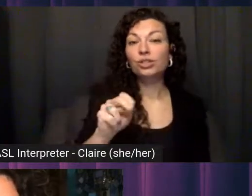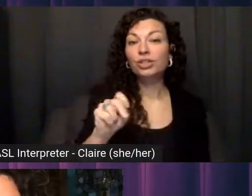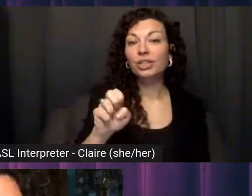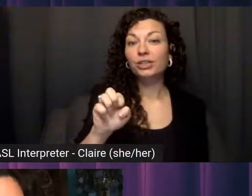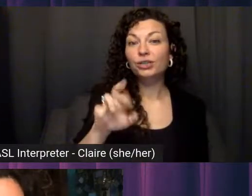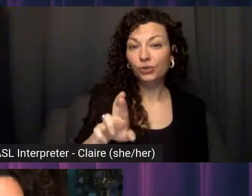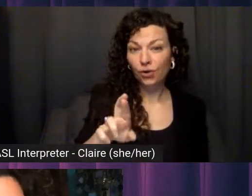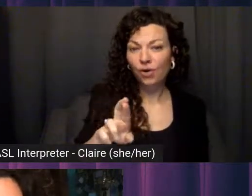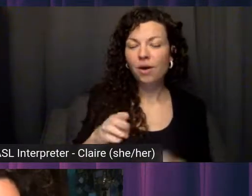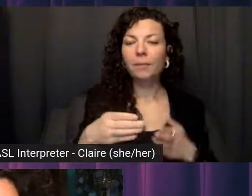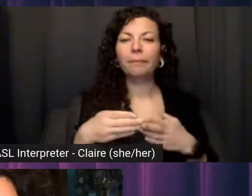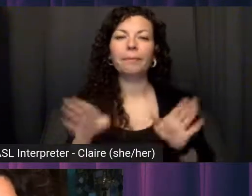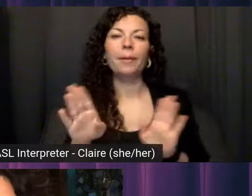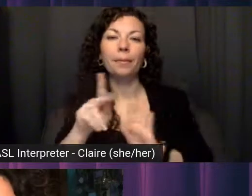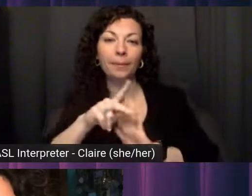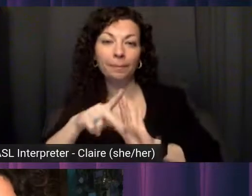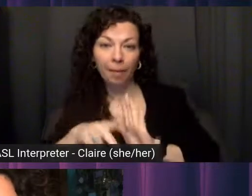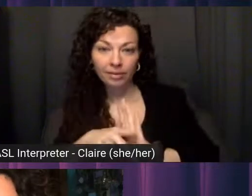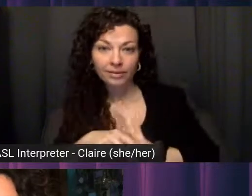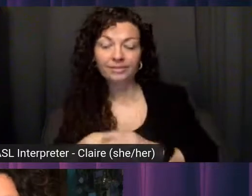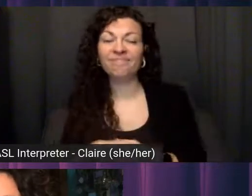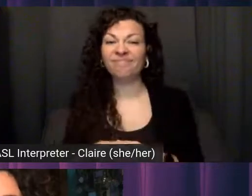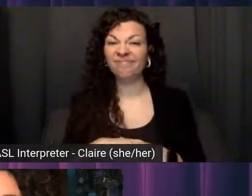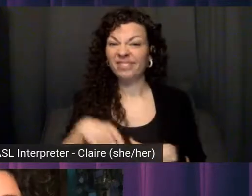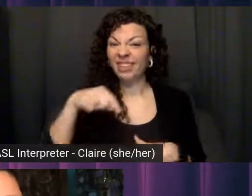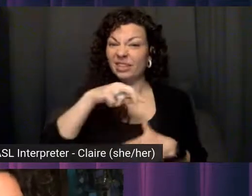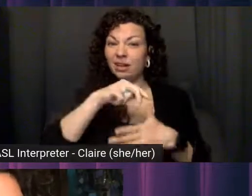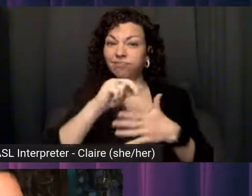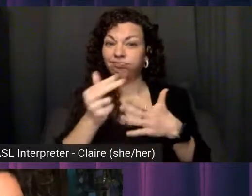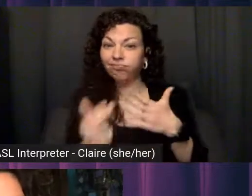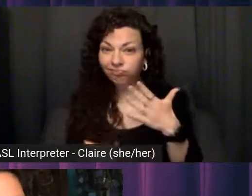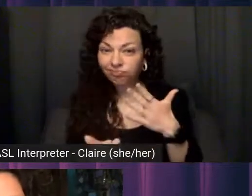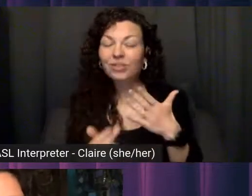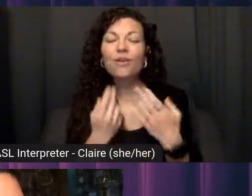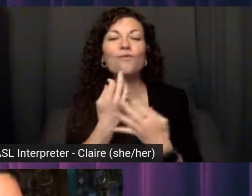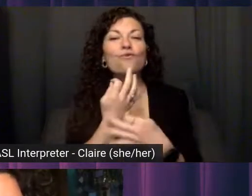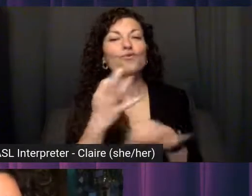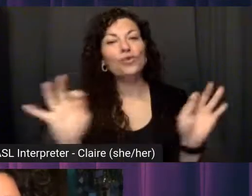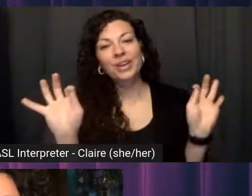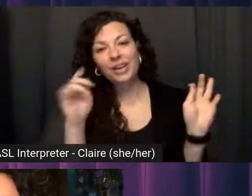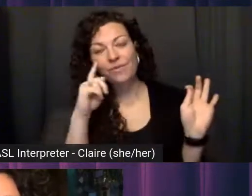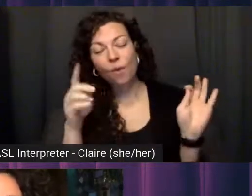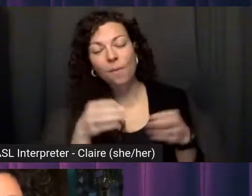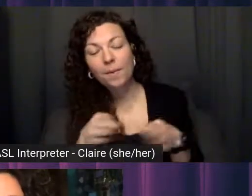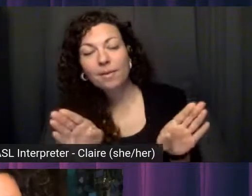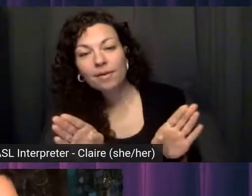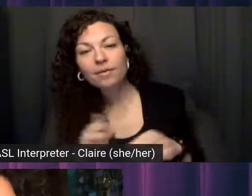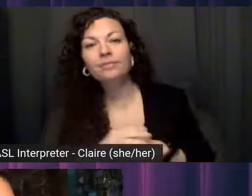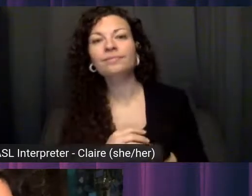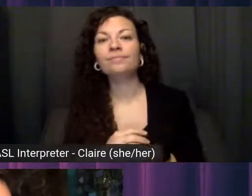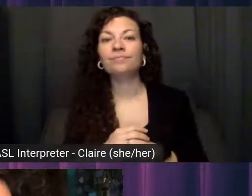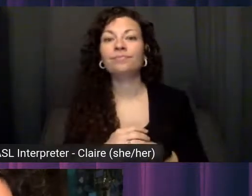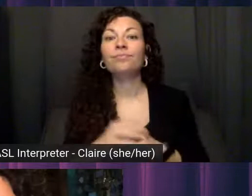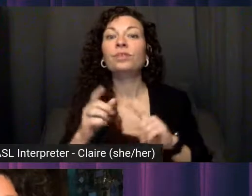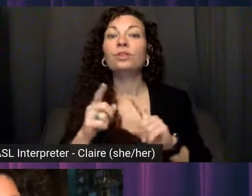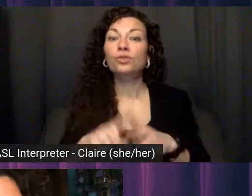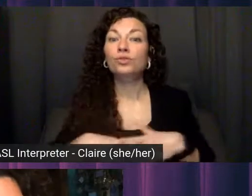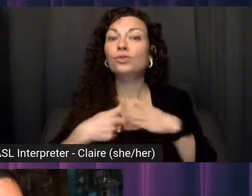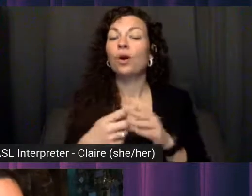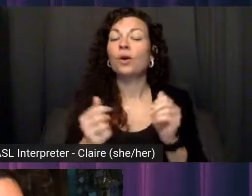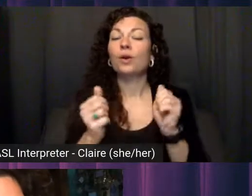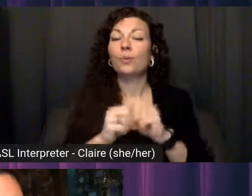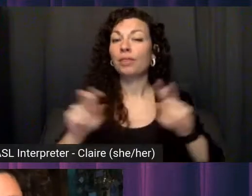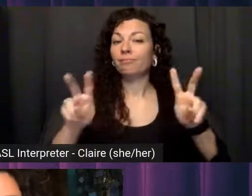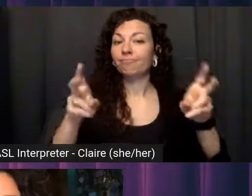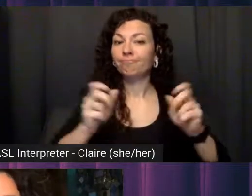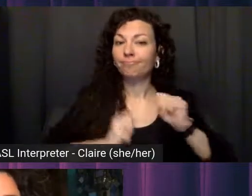programming series, which is free to the public, is part of the new play No Pants in Tucson, a play about gender oppressive